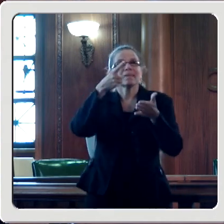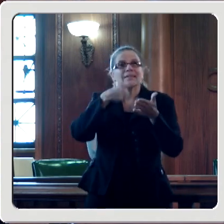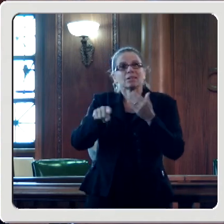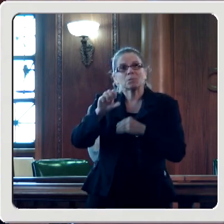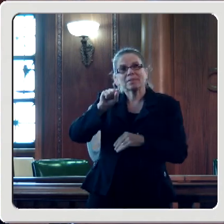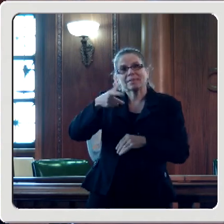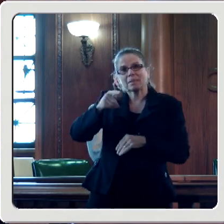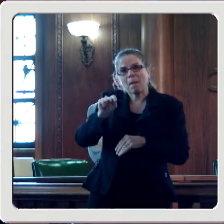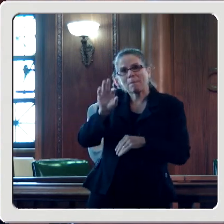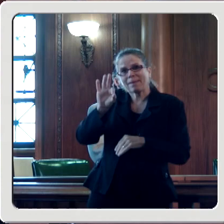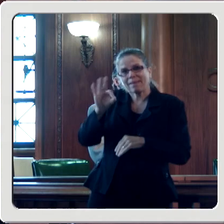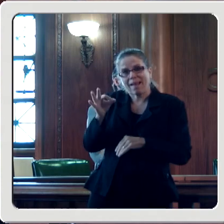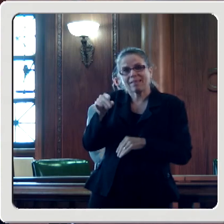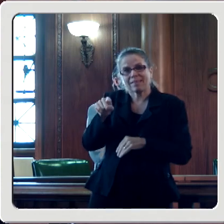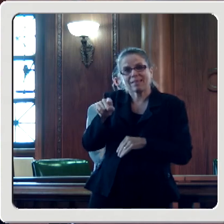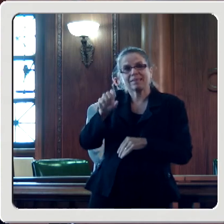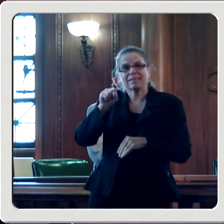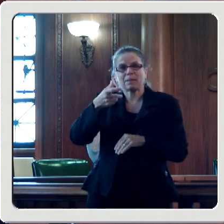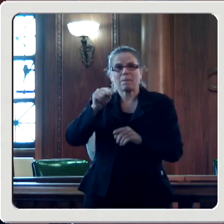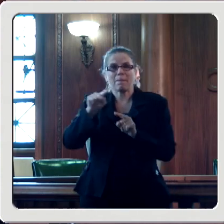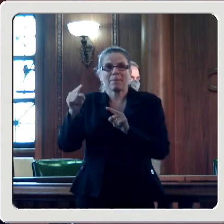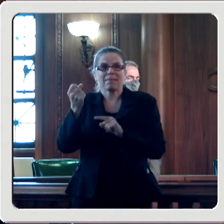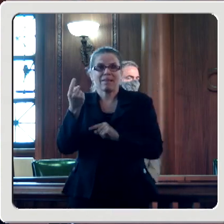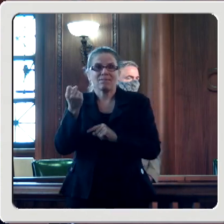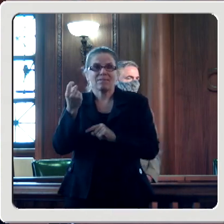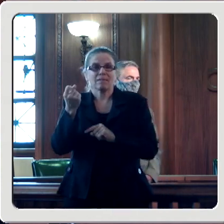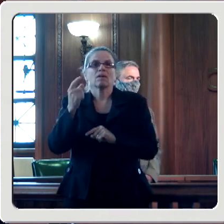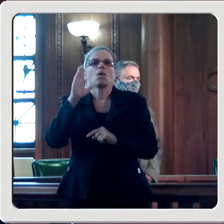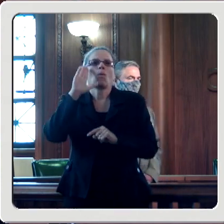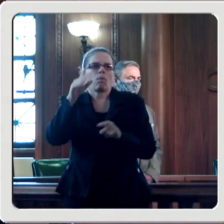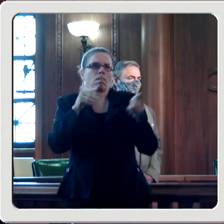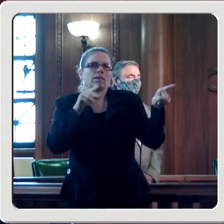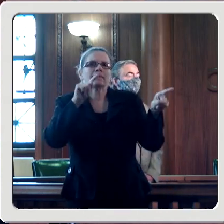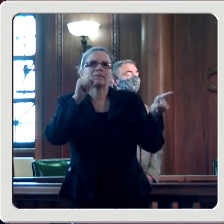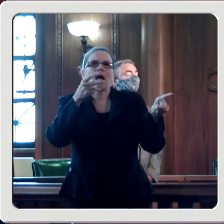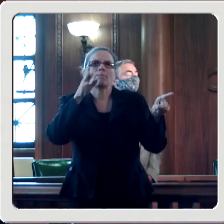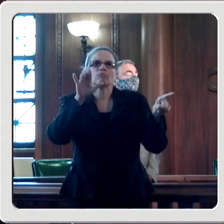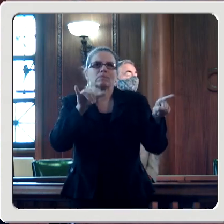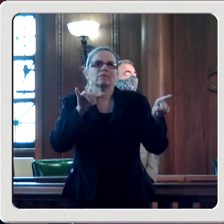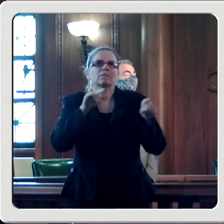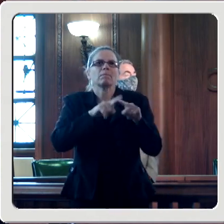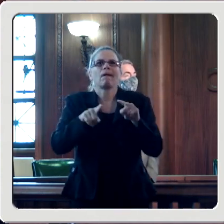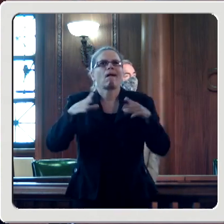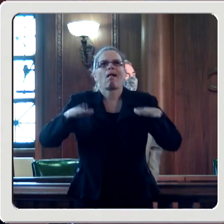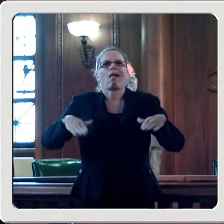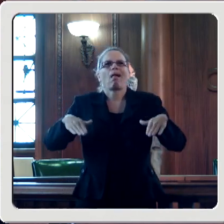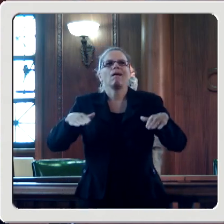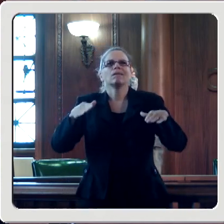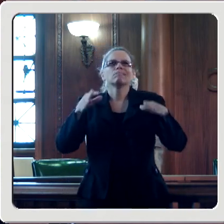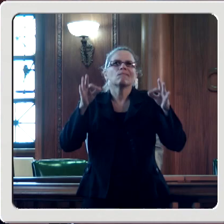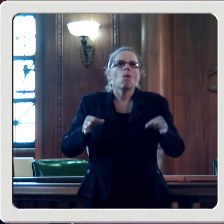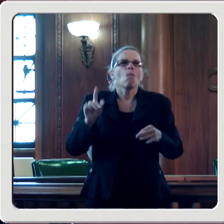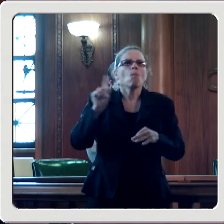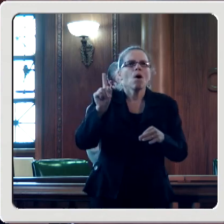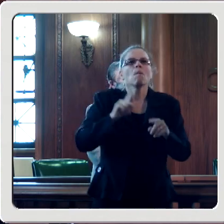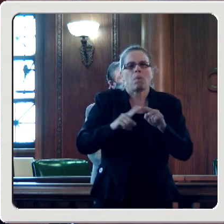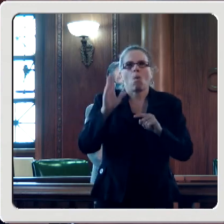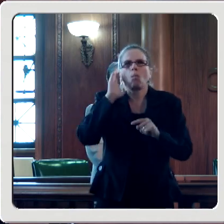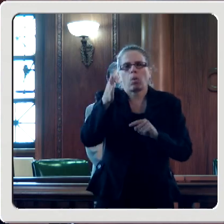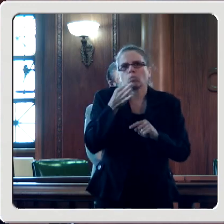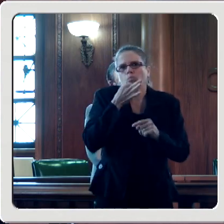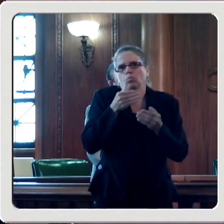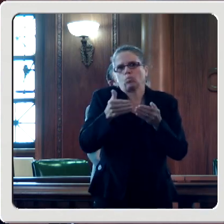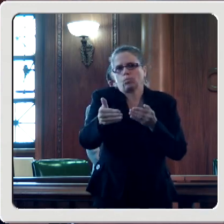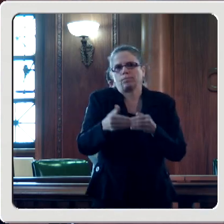and September the 11th. Those sites are to be determined. We are also working with